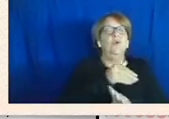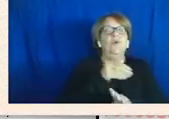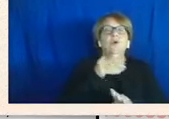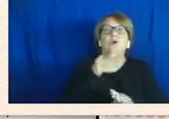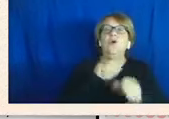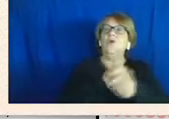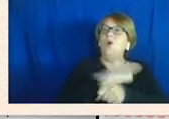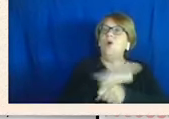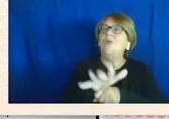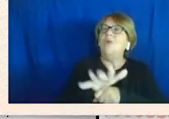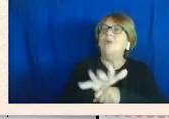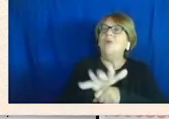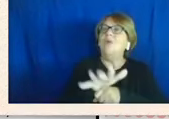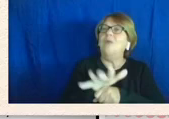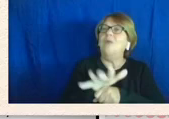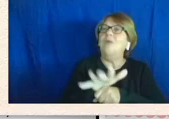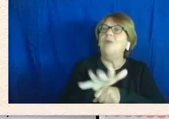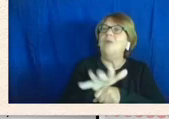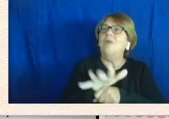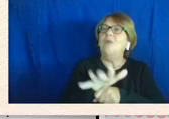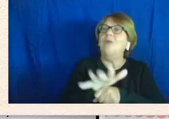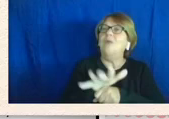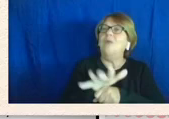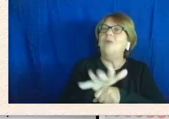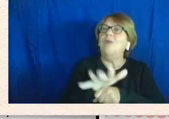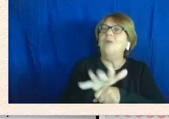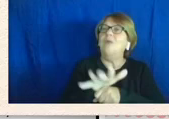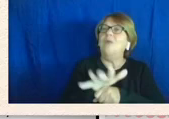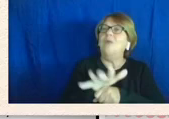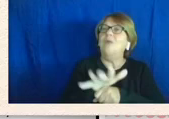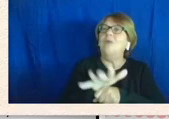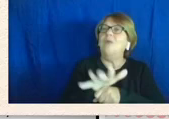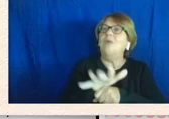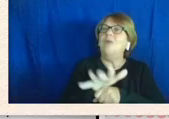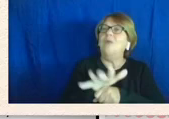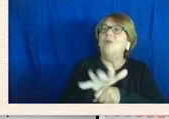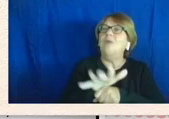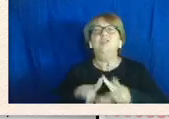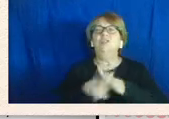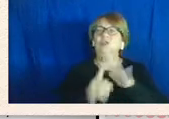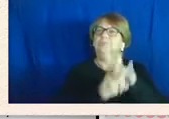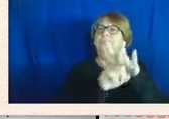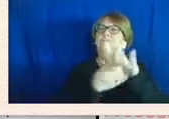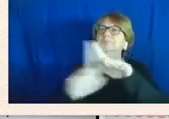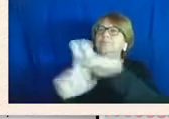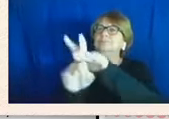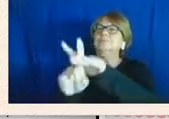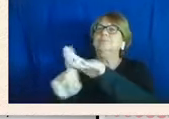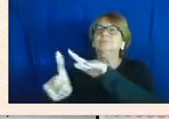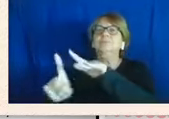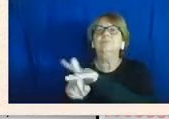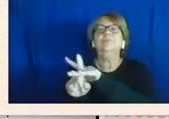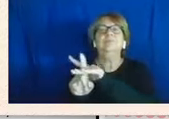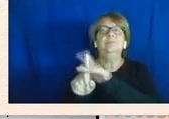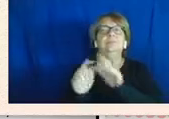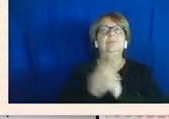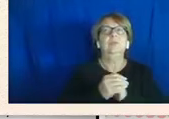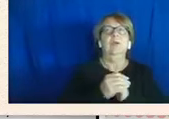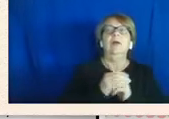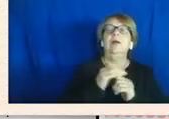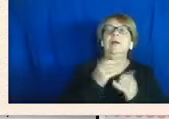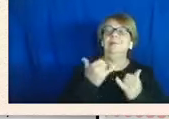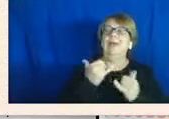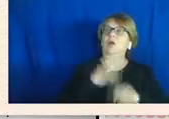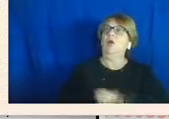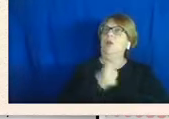of anxiety and depression start to emerge. And there are longitudinal studies that now seem to support that, especially